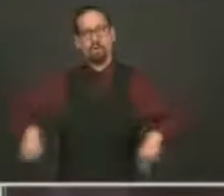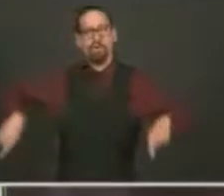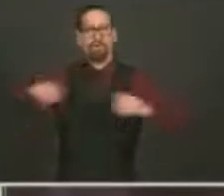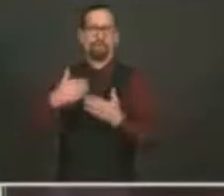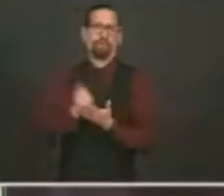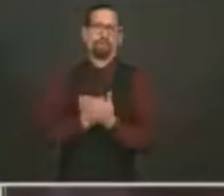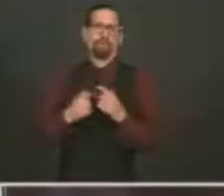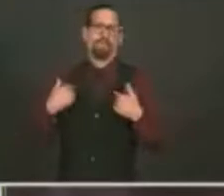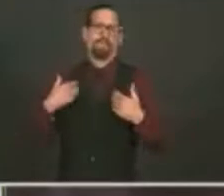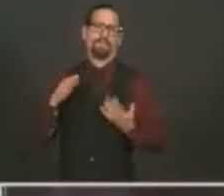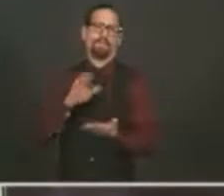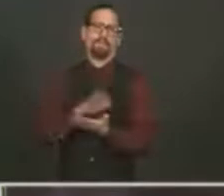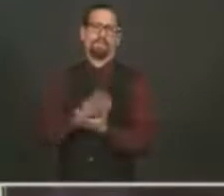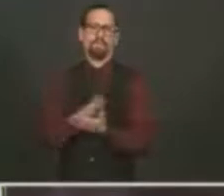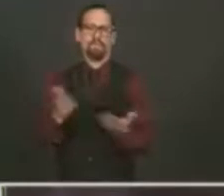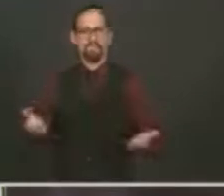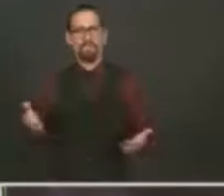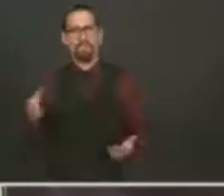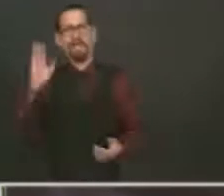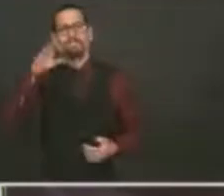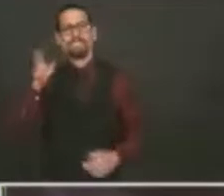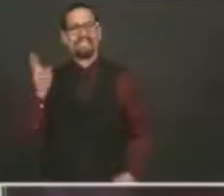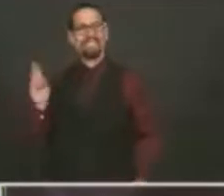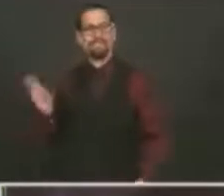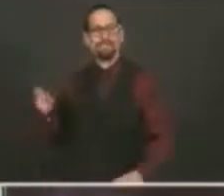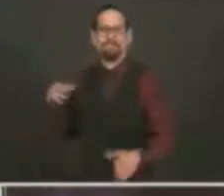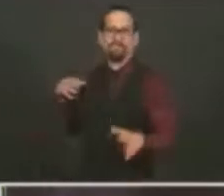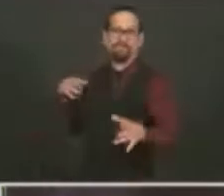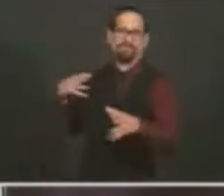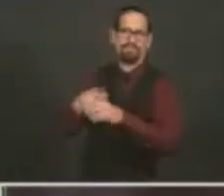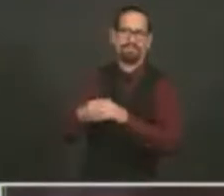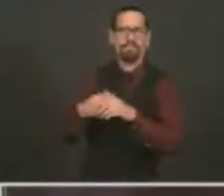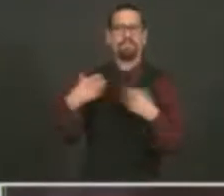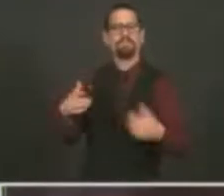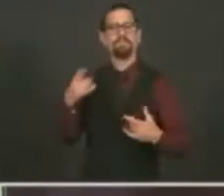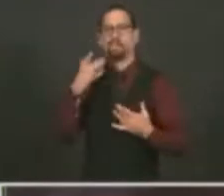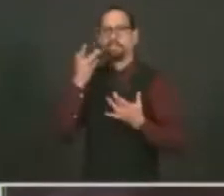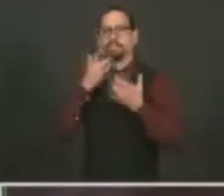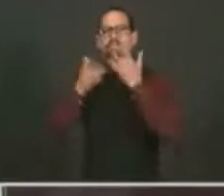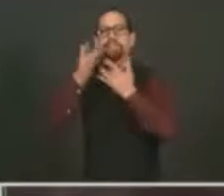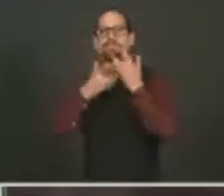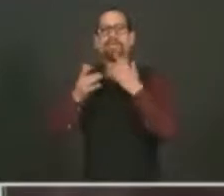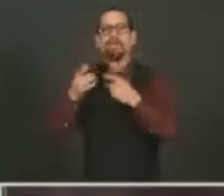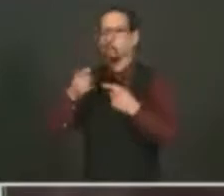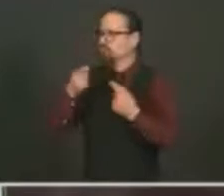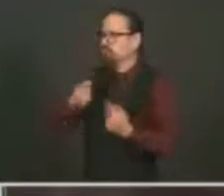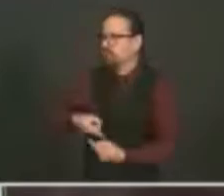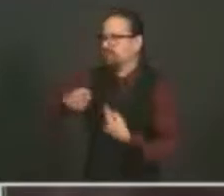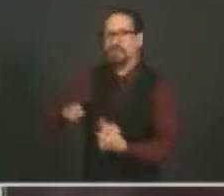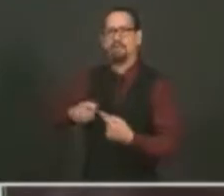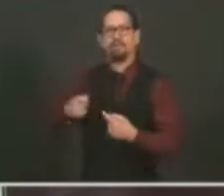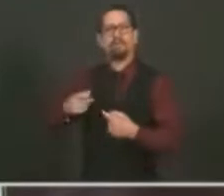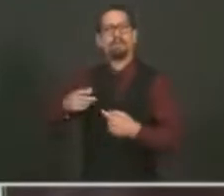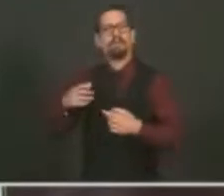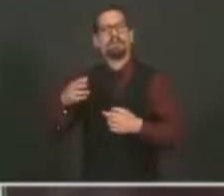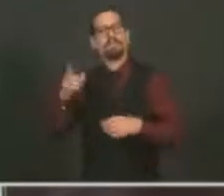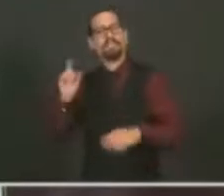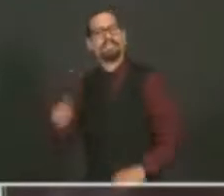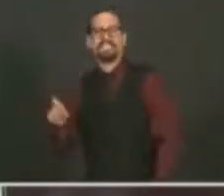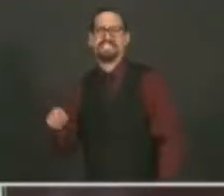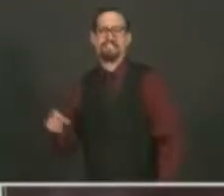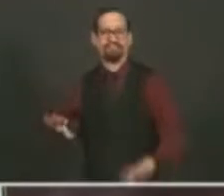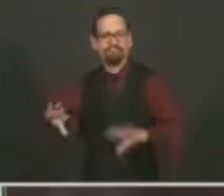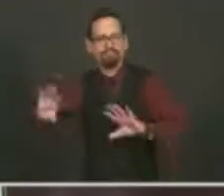that historically have had less resources available to them that they need. We need to make sure that we give